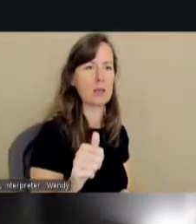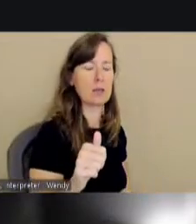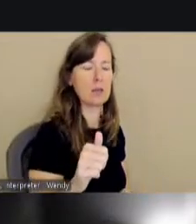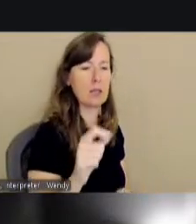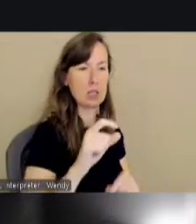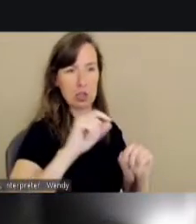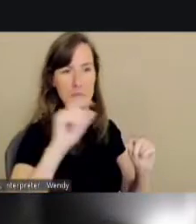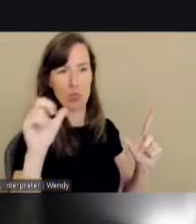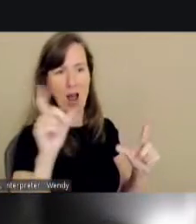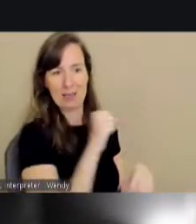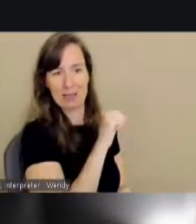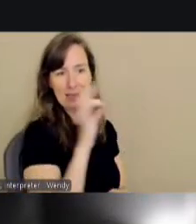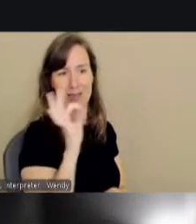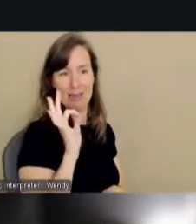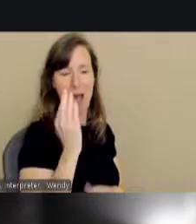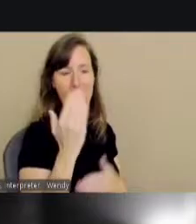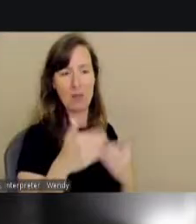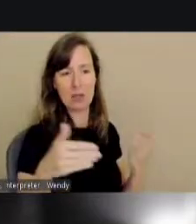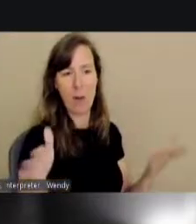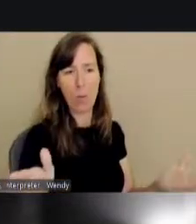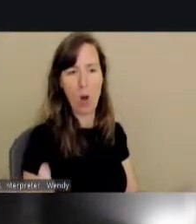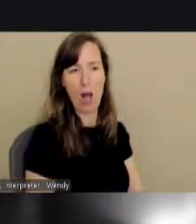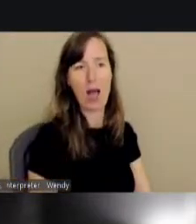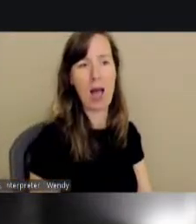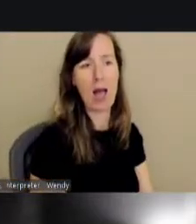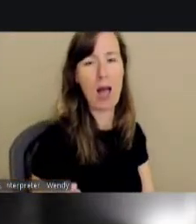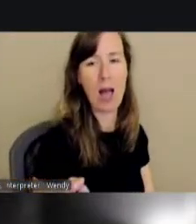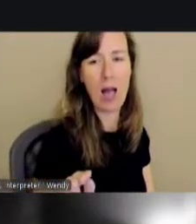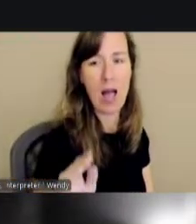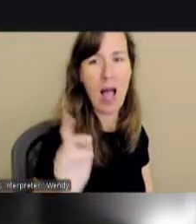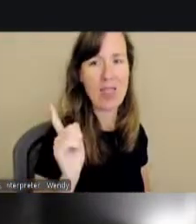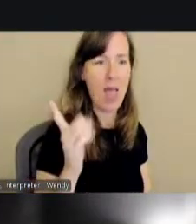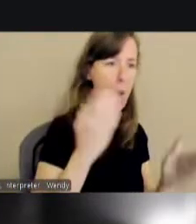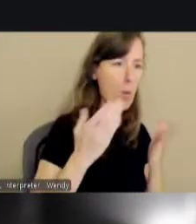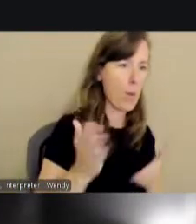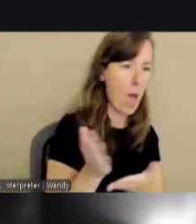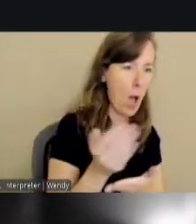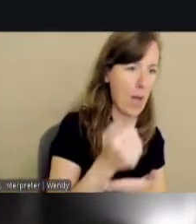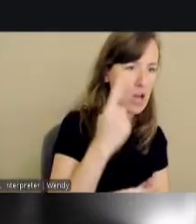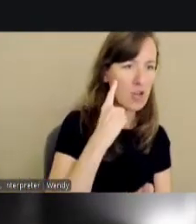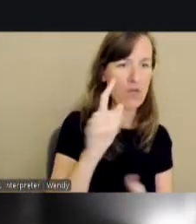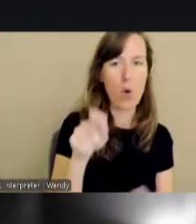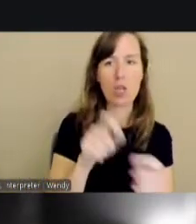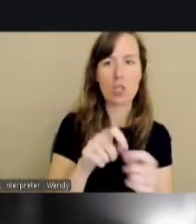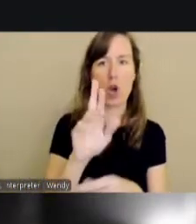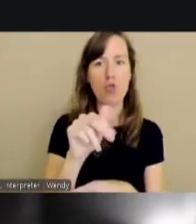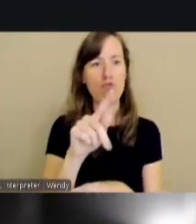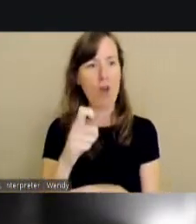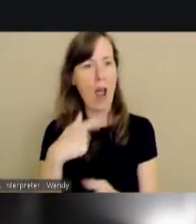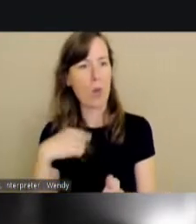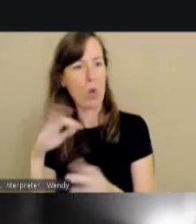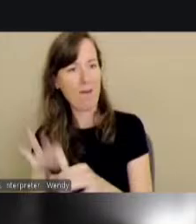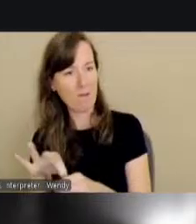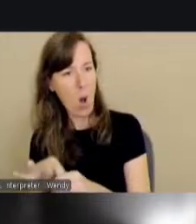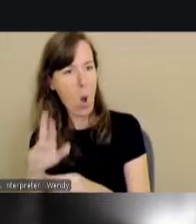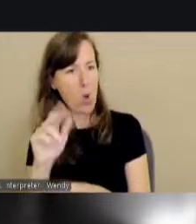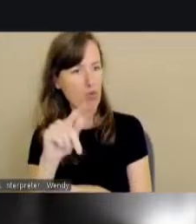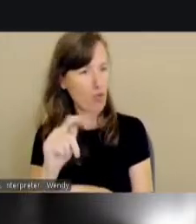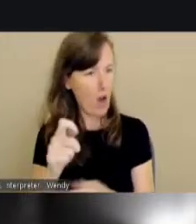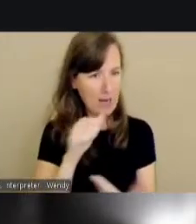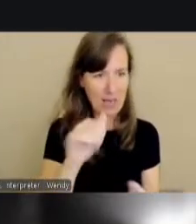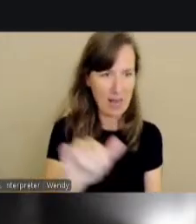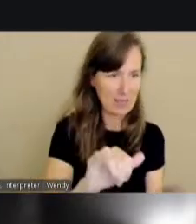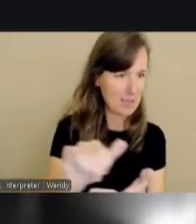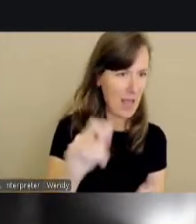surprising staff in some way where they like prepare a budget for a certain rate and then we vote and it's not that rate, and now what do we do?